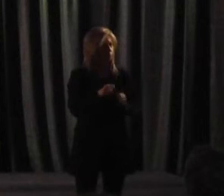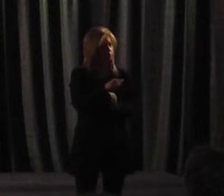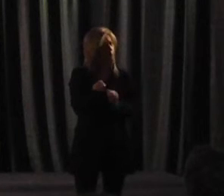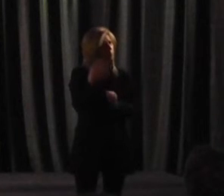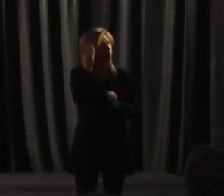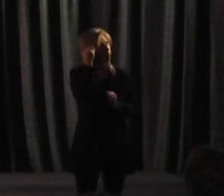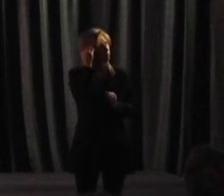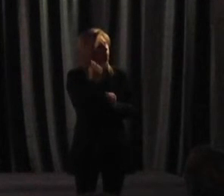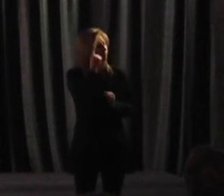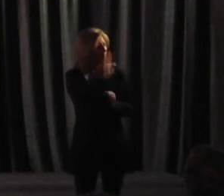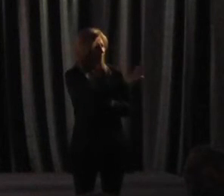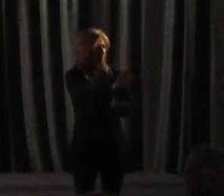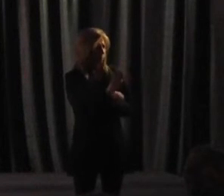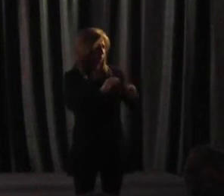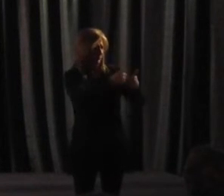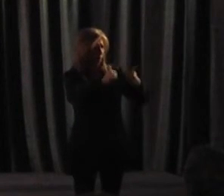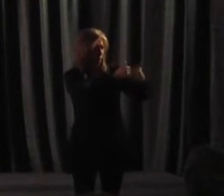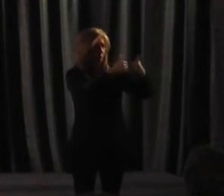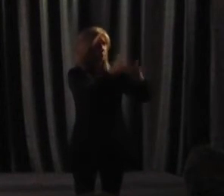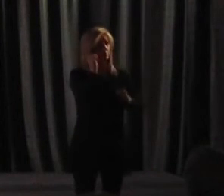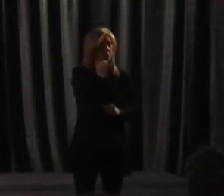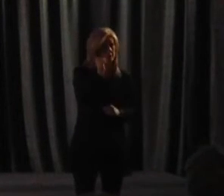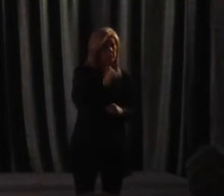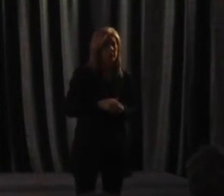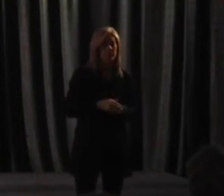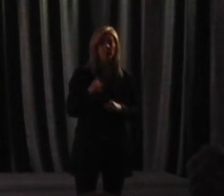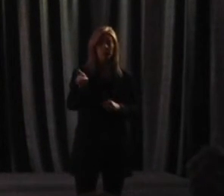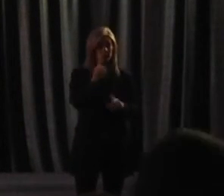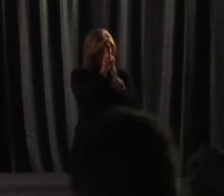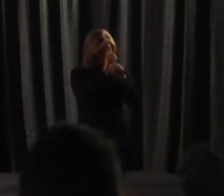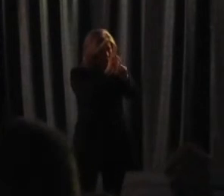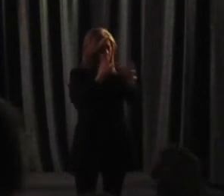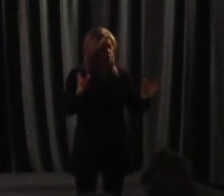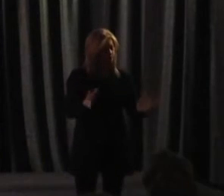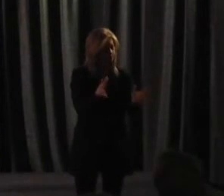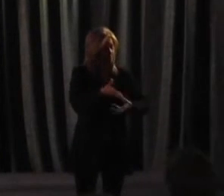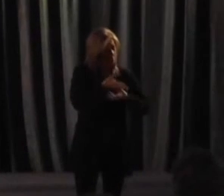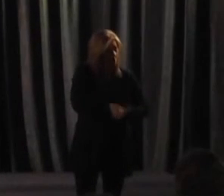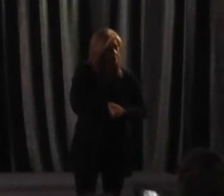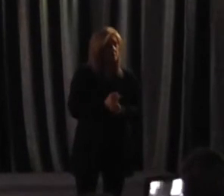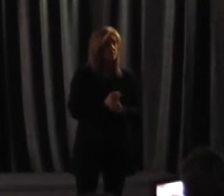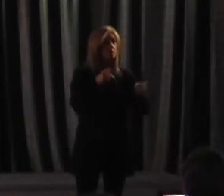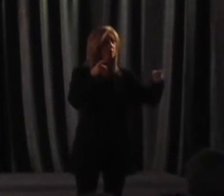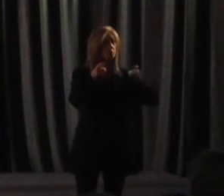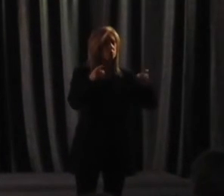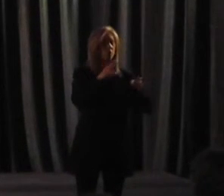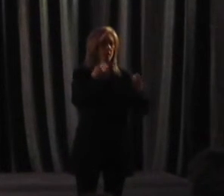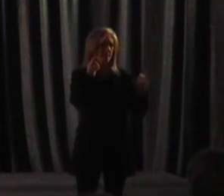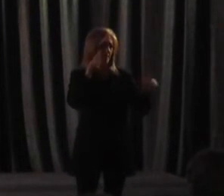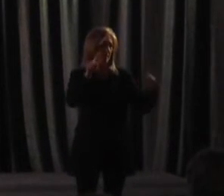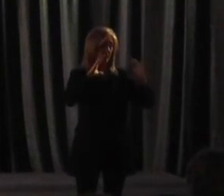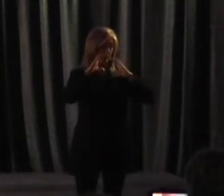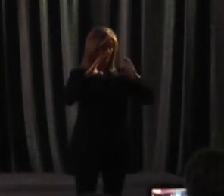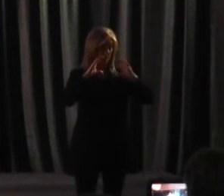challenges faced by those who stutter. She strives to promote confidence, control, and effective communication while